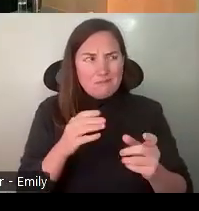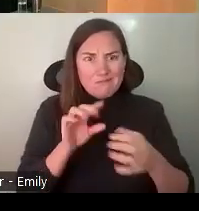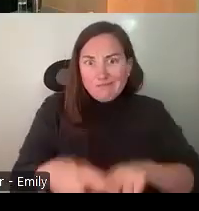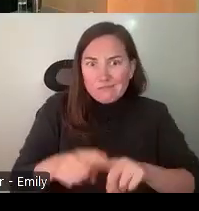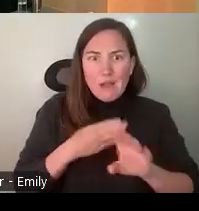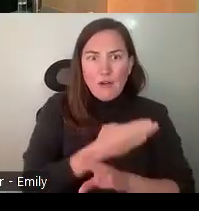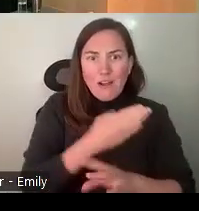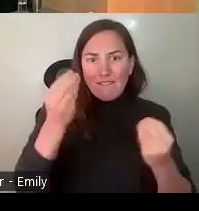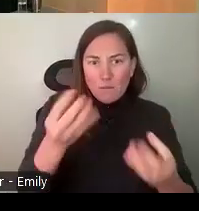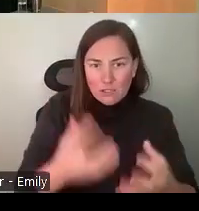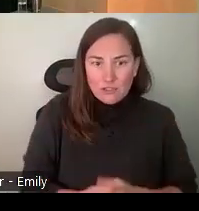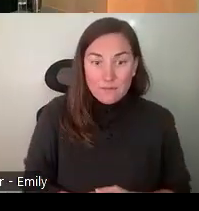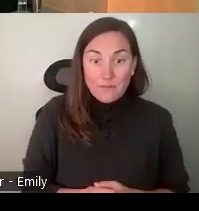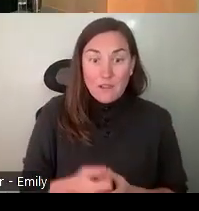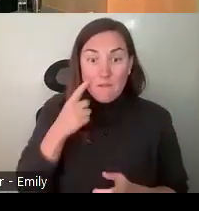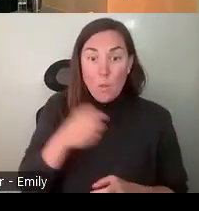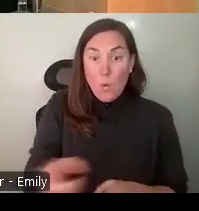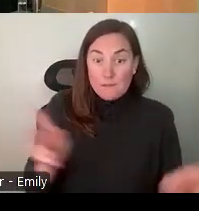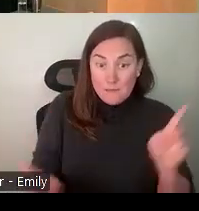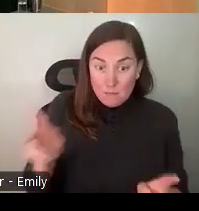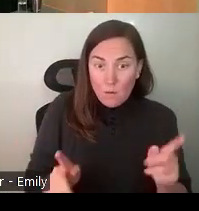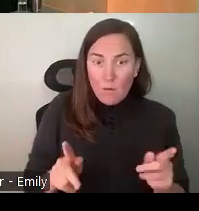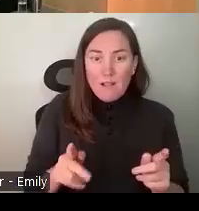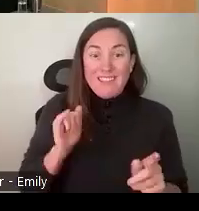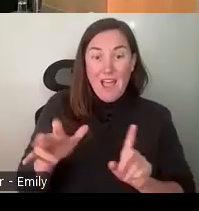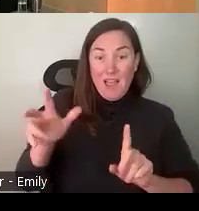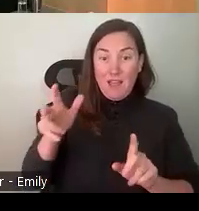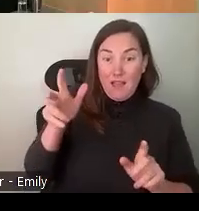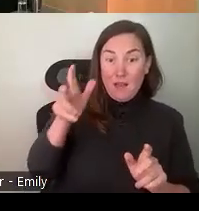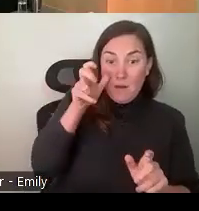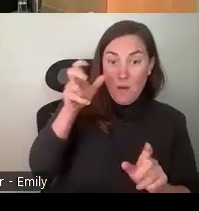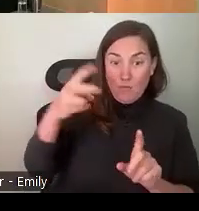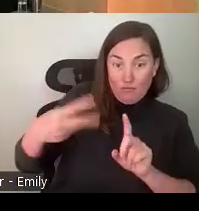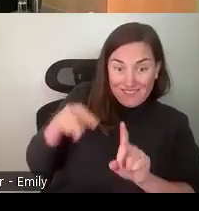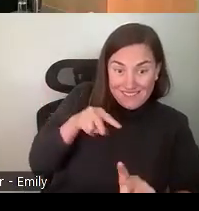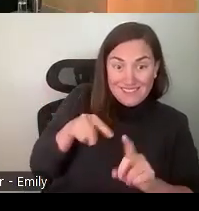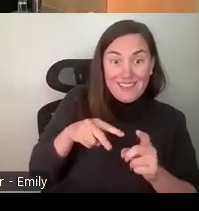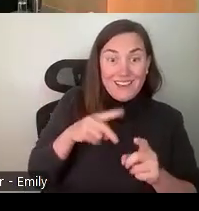individuals, perceptual processing impairments are increasing the risk of developing